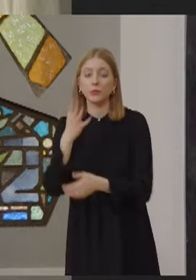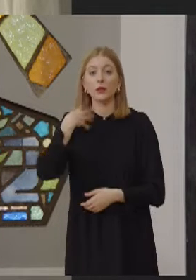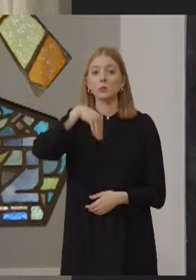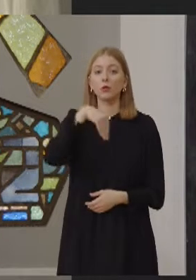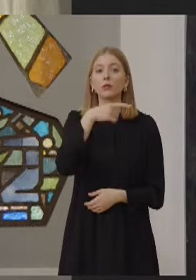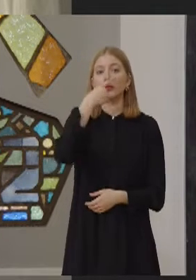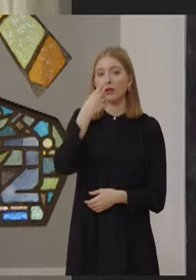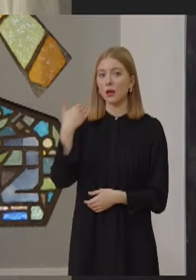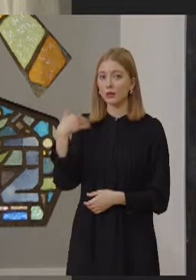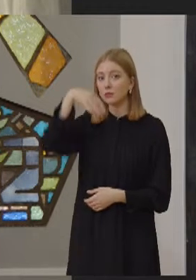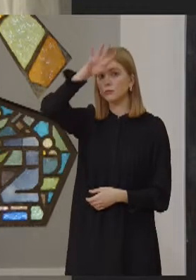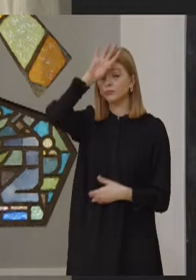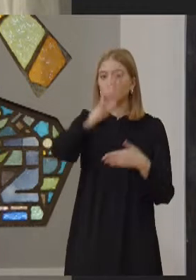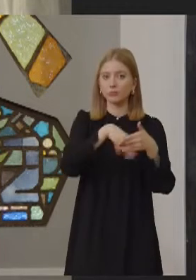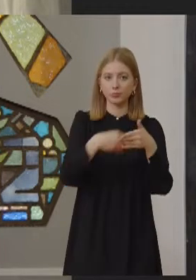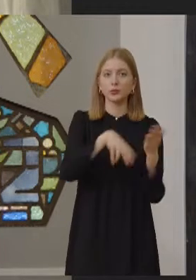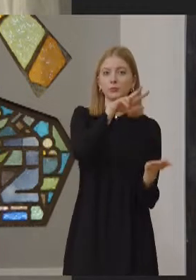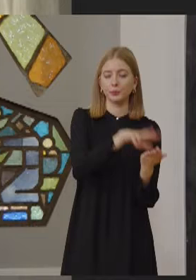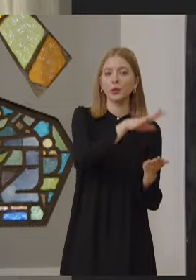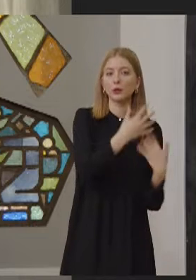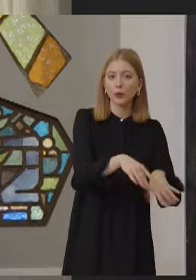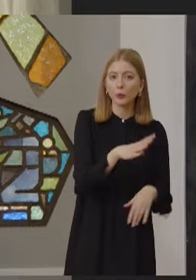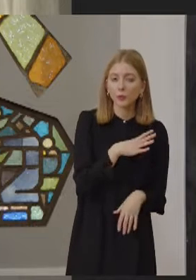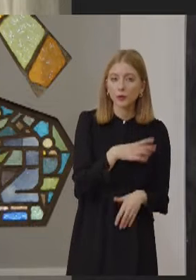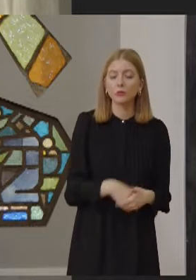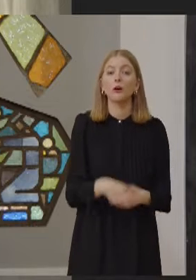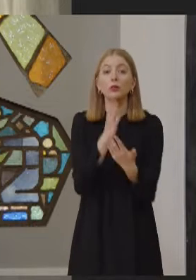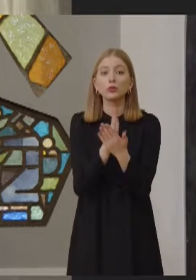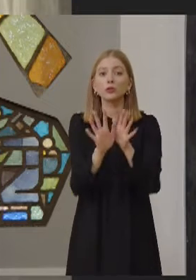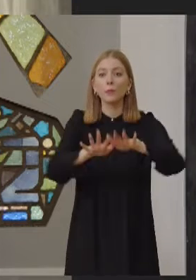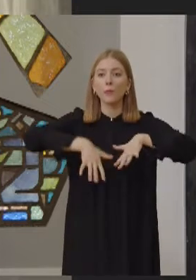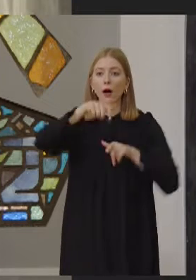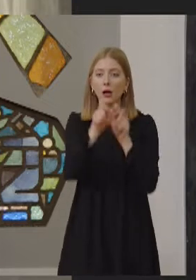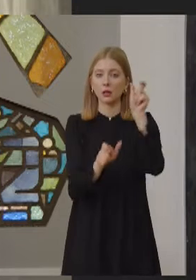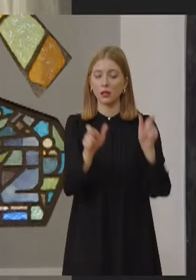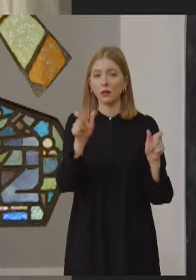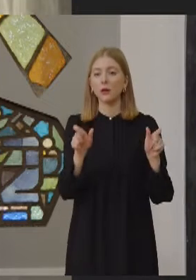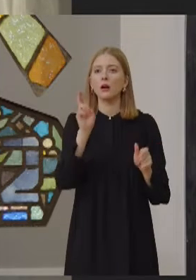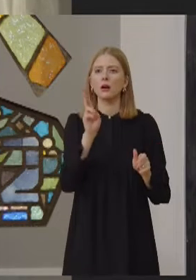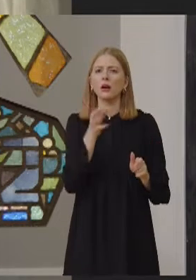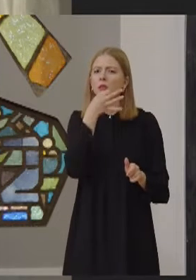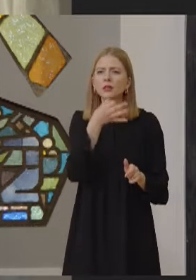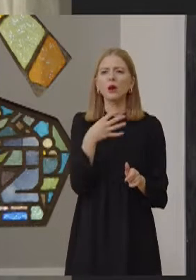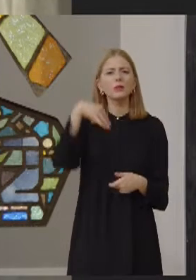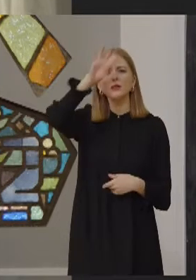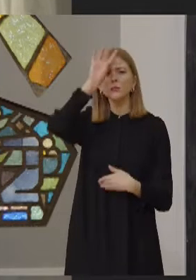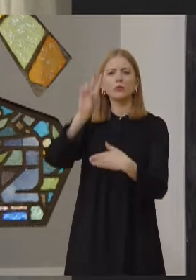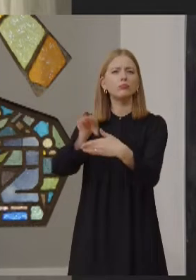country, by Armenia, but now there are the parliamentarians of other countries who also